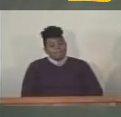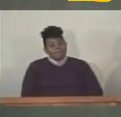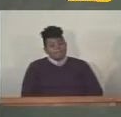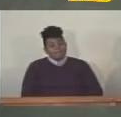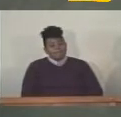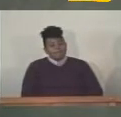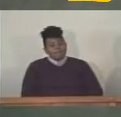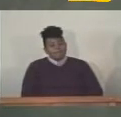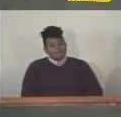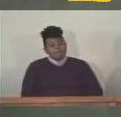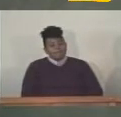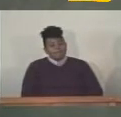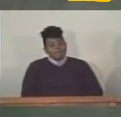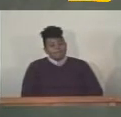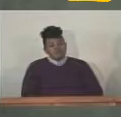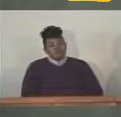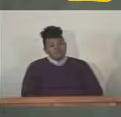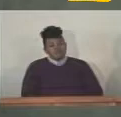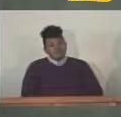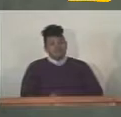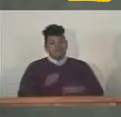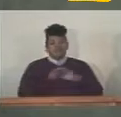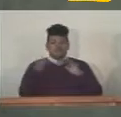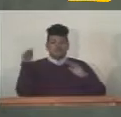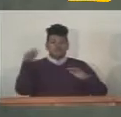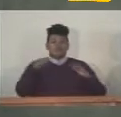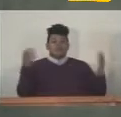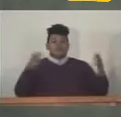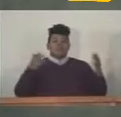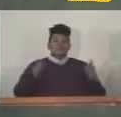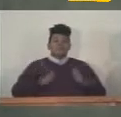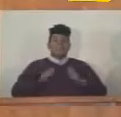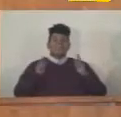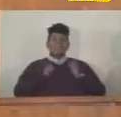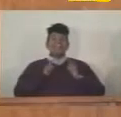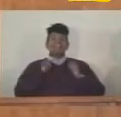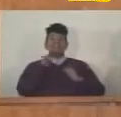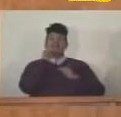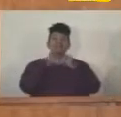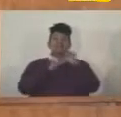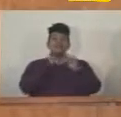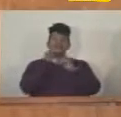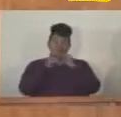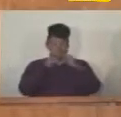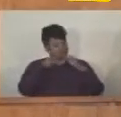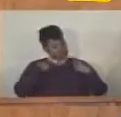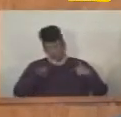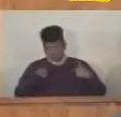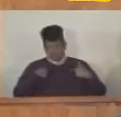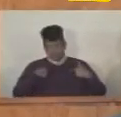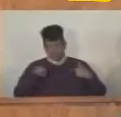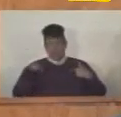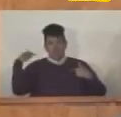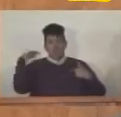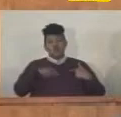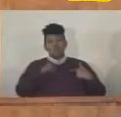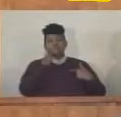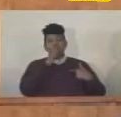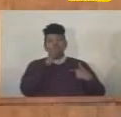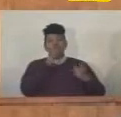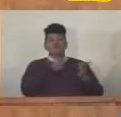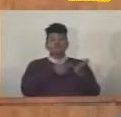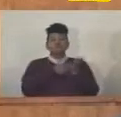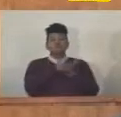live in a state of denial, as some might be tempted to do. I come to talk truth